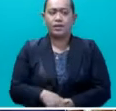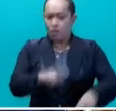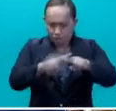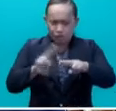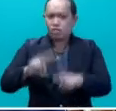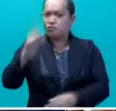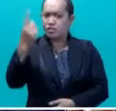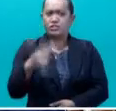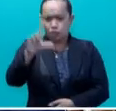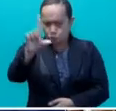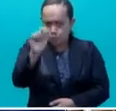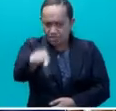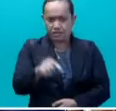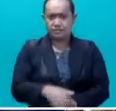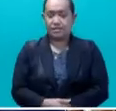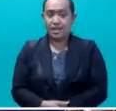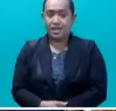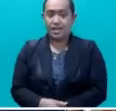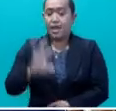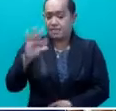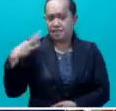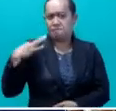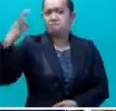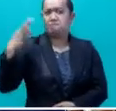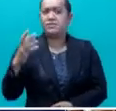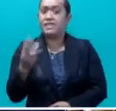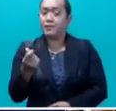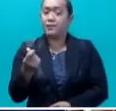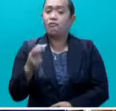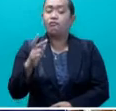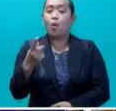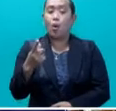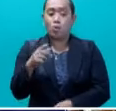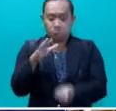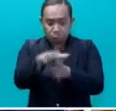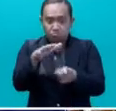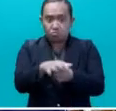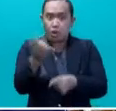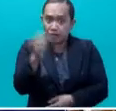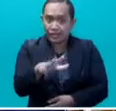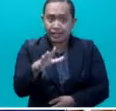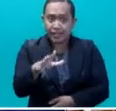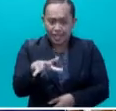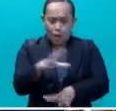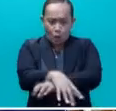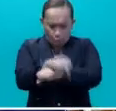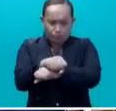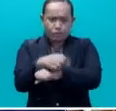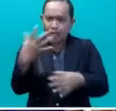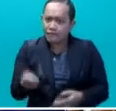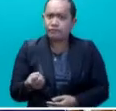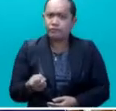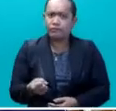known for that. In fact, they have appointed some of the people who have been accused of corruption at USP. They have